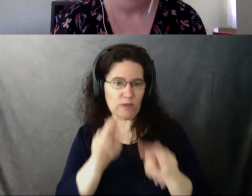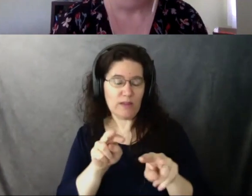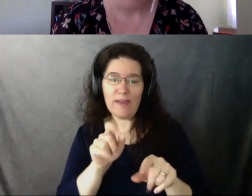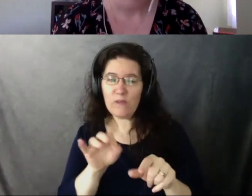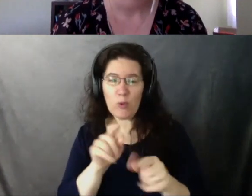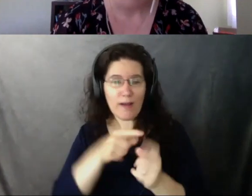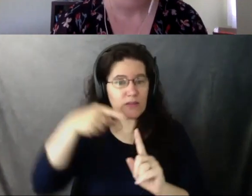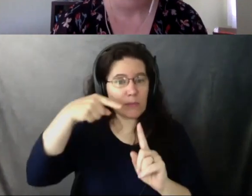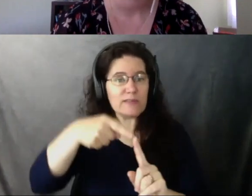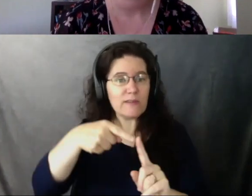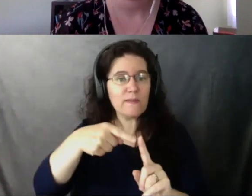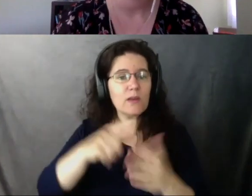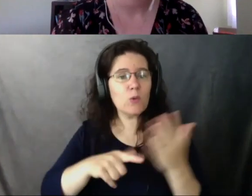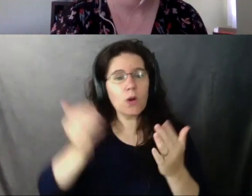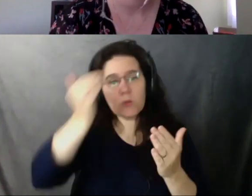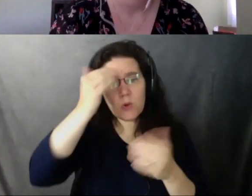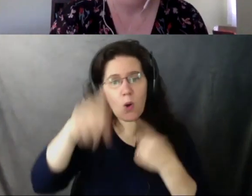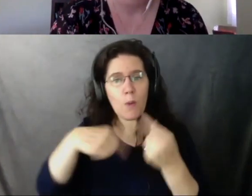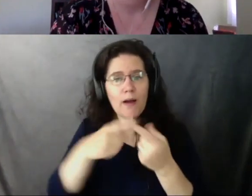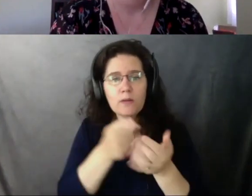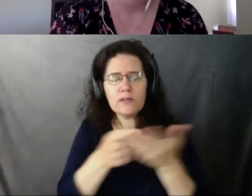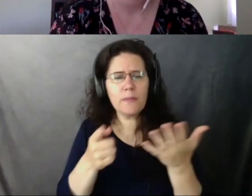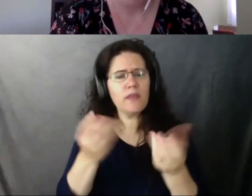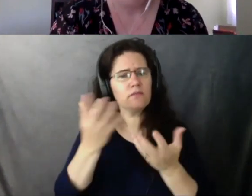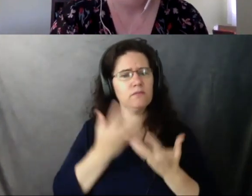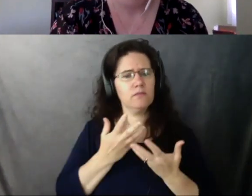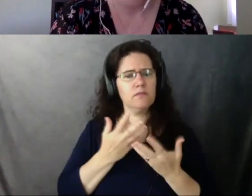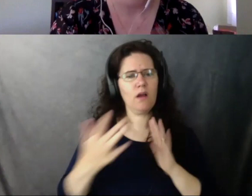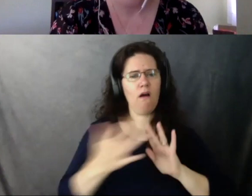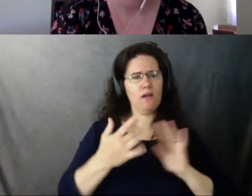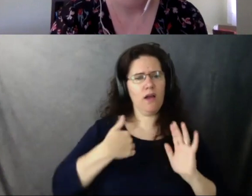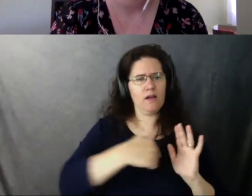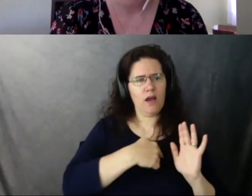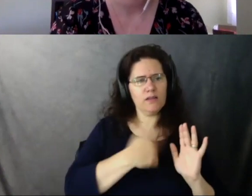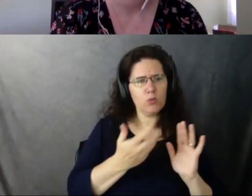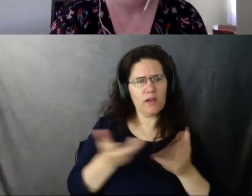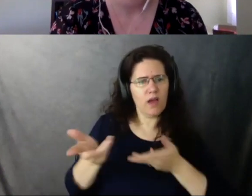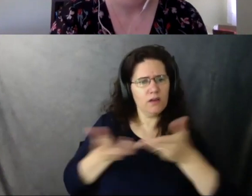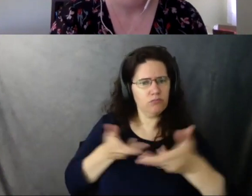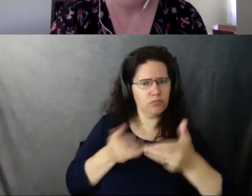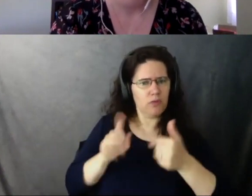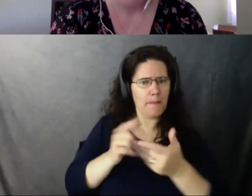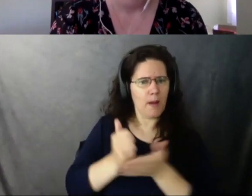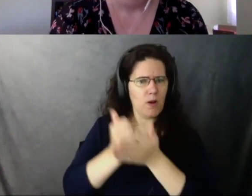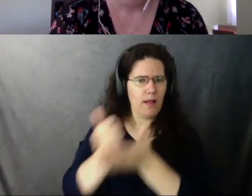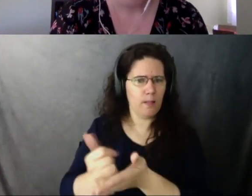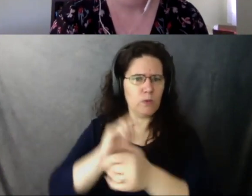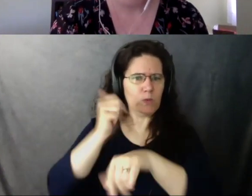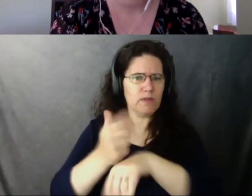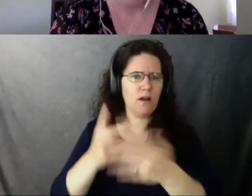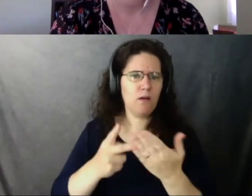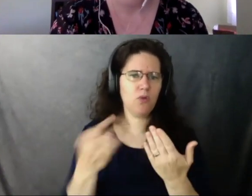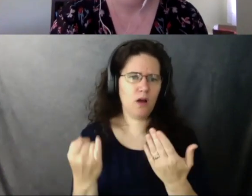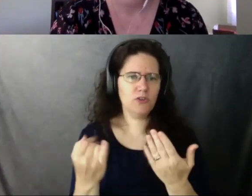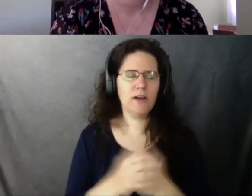know. And we're happy to provide that information and engage in those conversations with all of you.